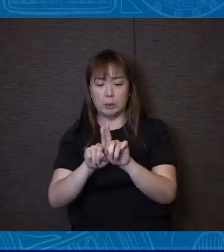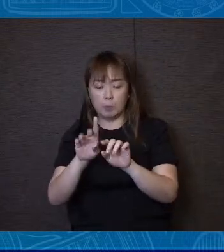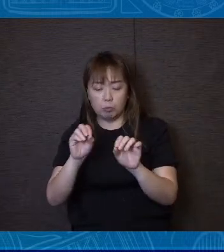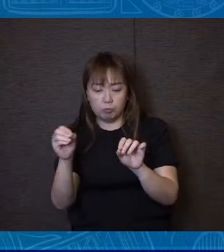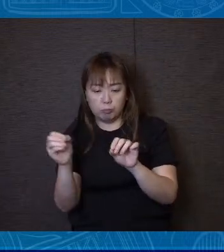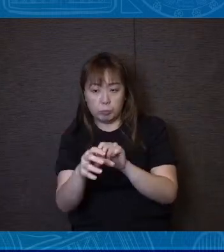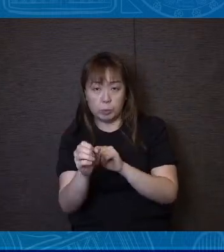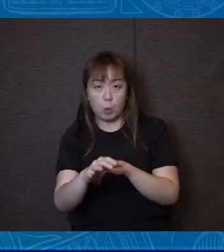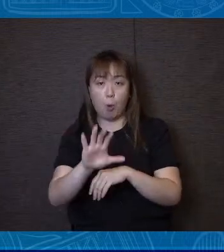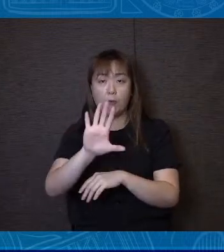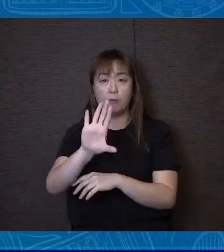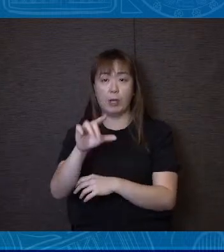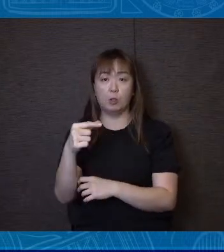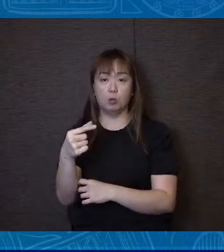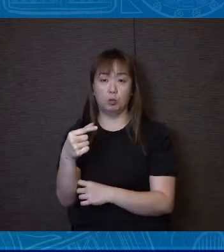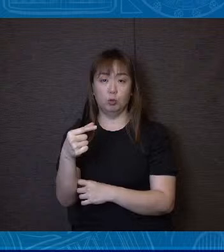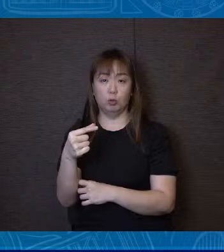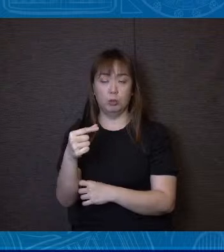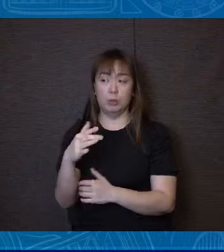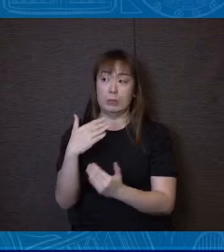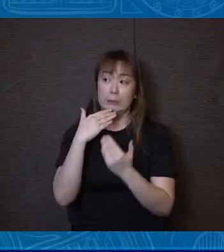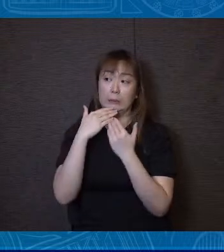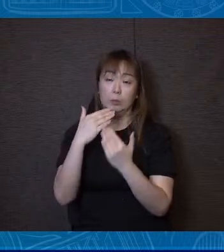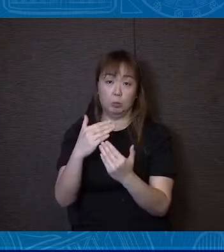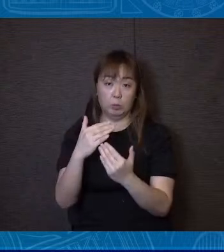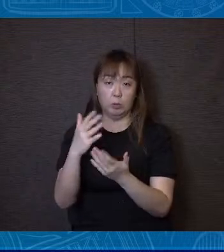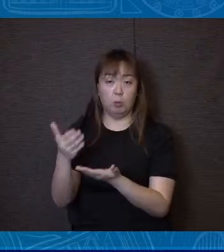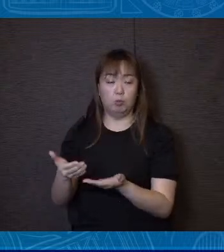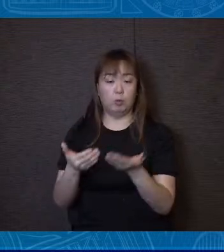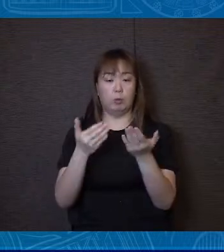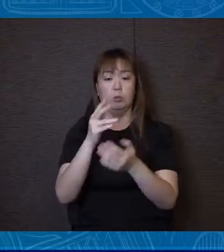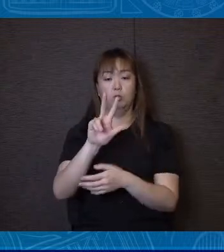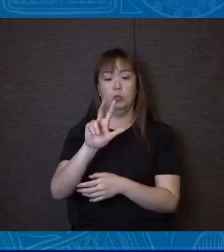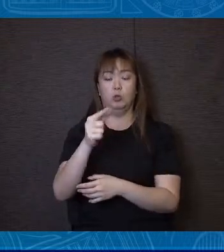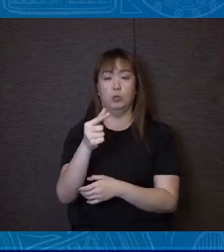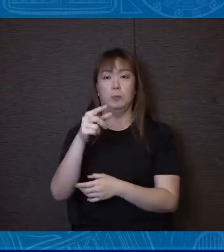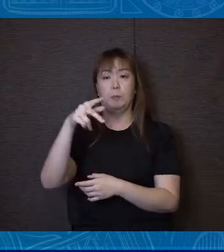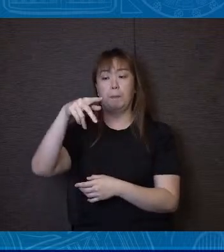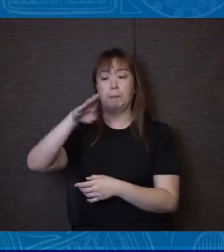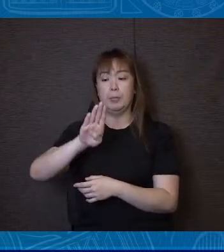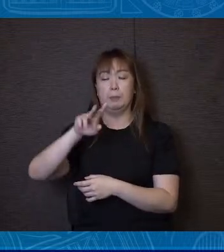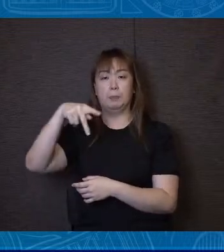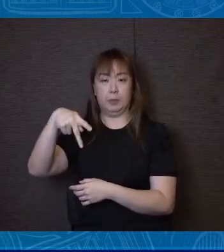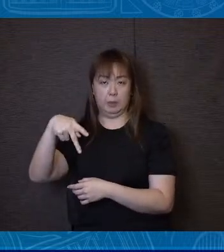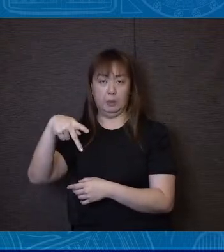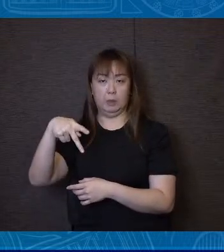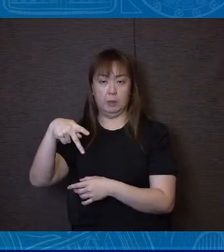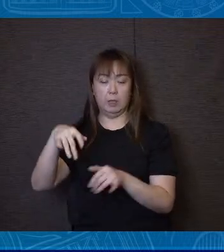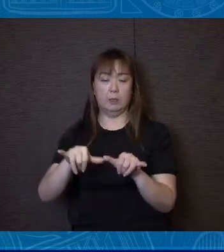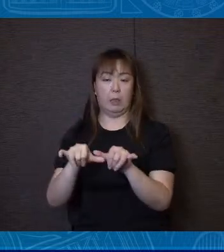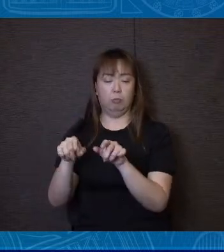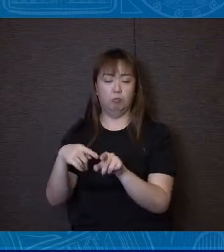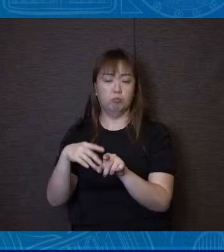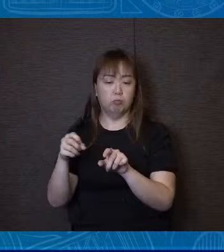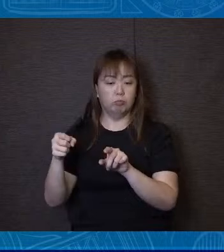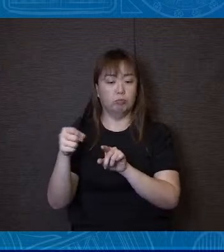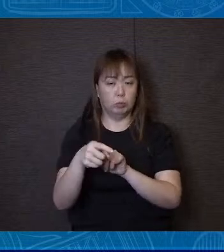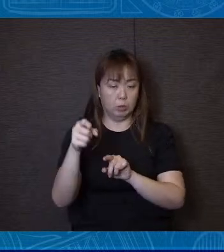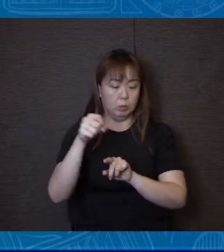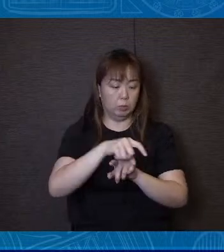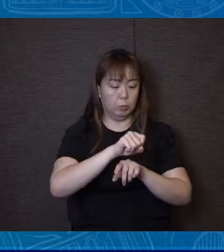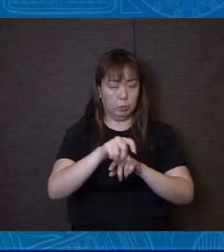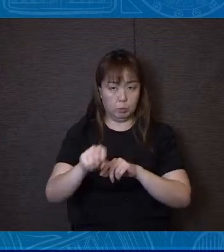on 5G, thanks to the recommendation by the 3GPP standard. So this again allows for a bit more